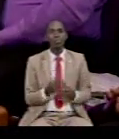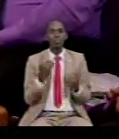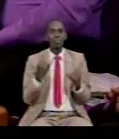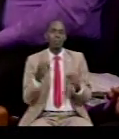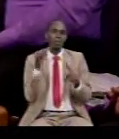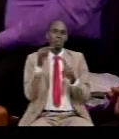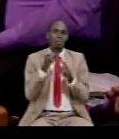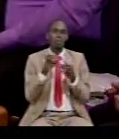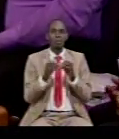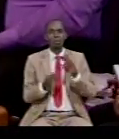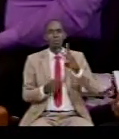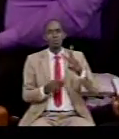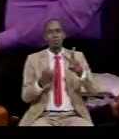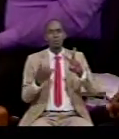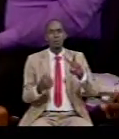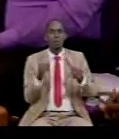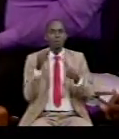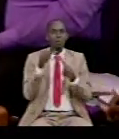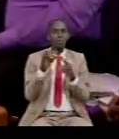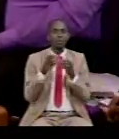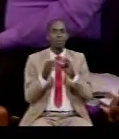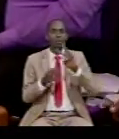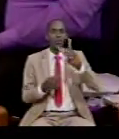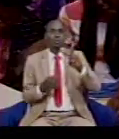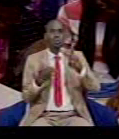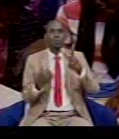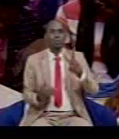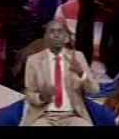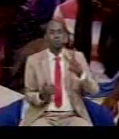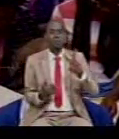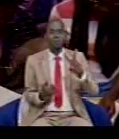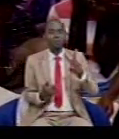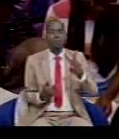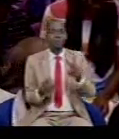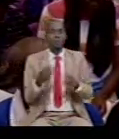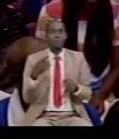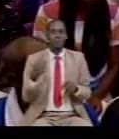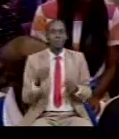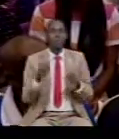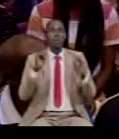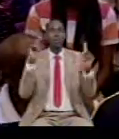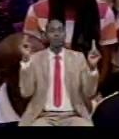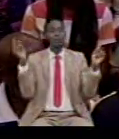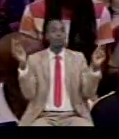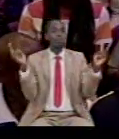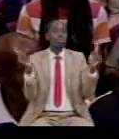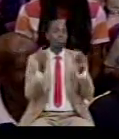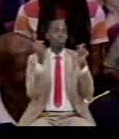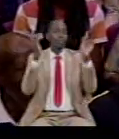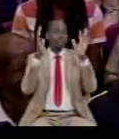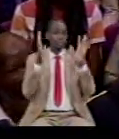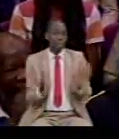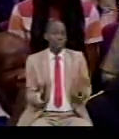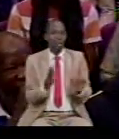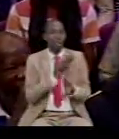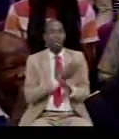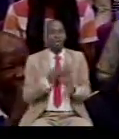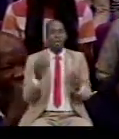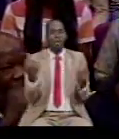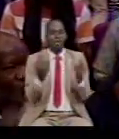point number two now. Point number two is the triumphant and the